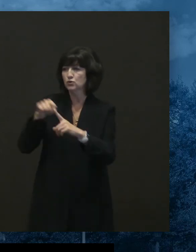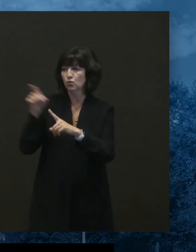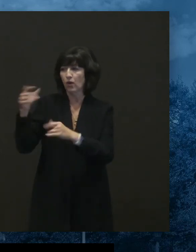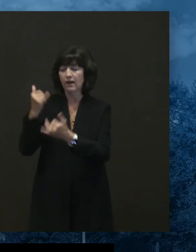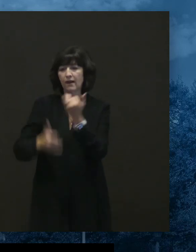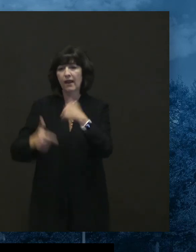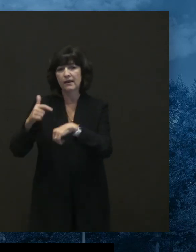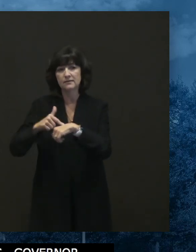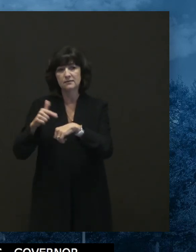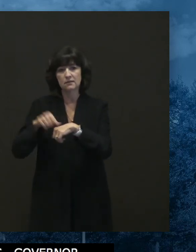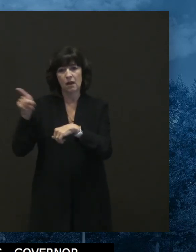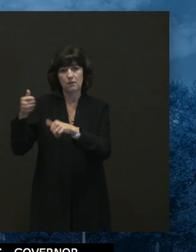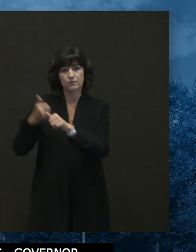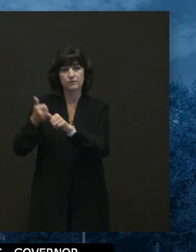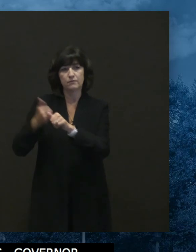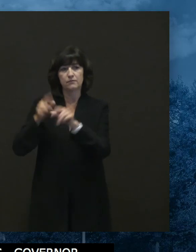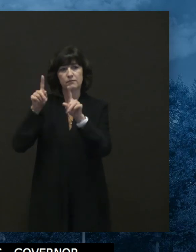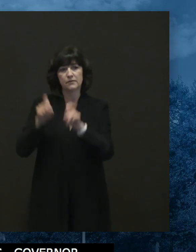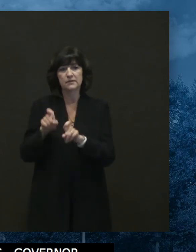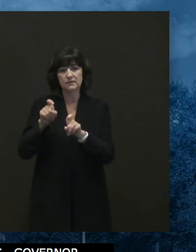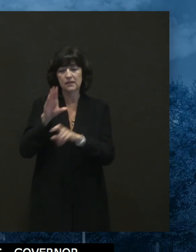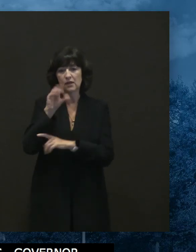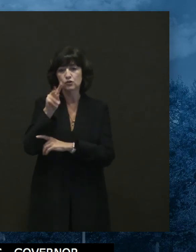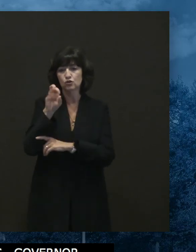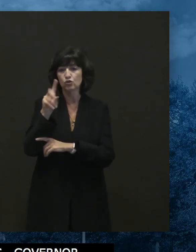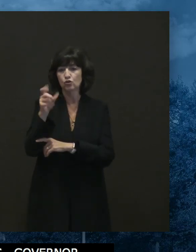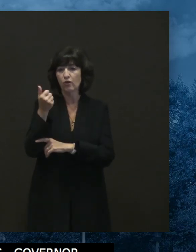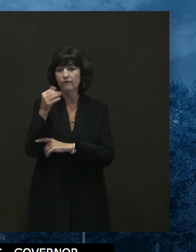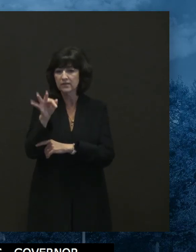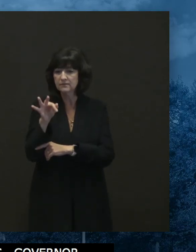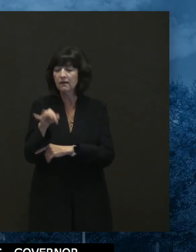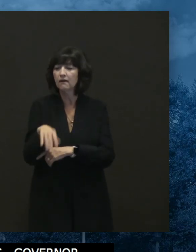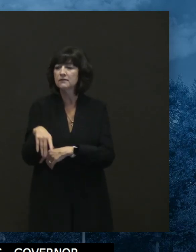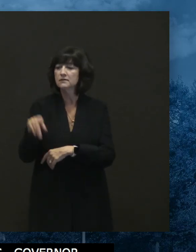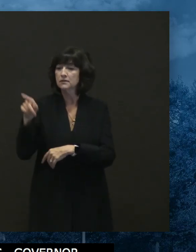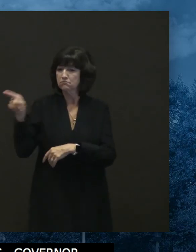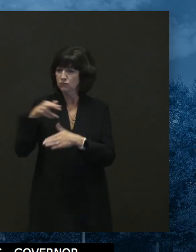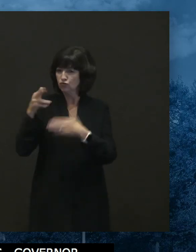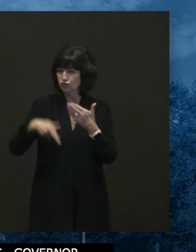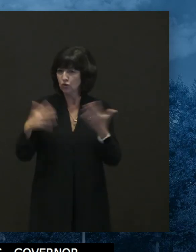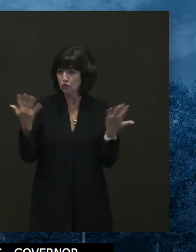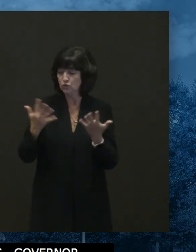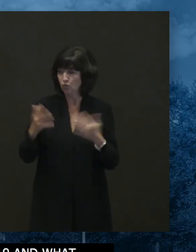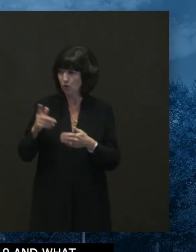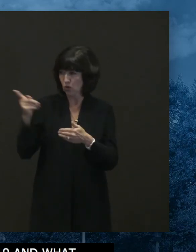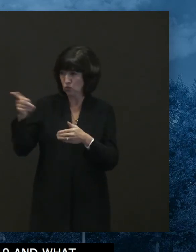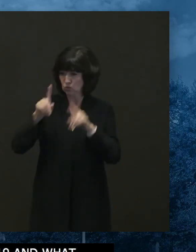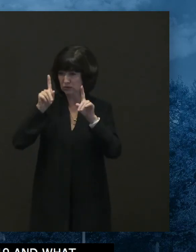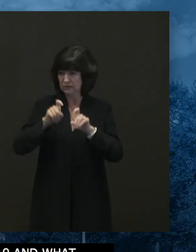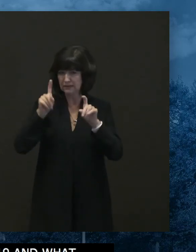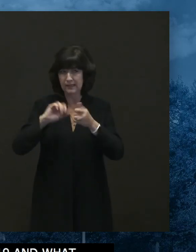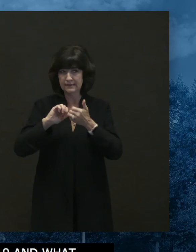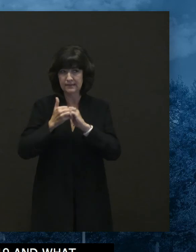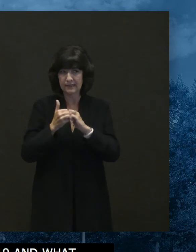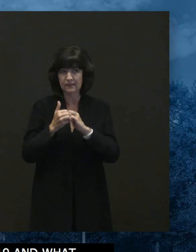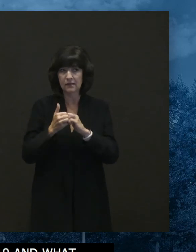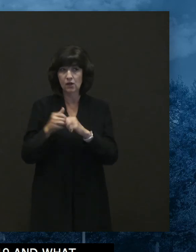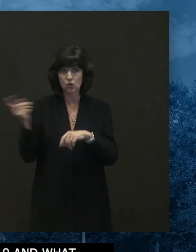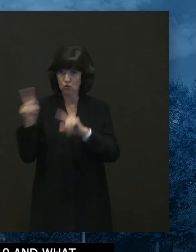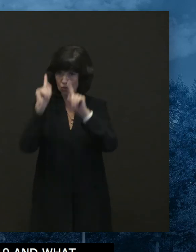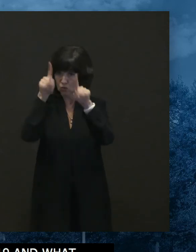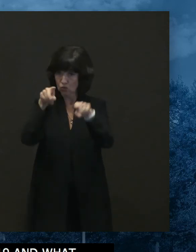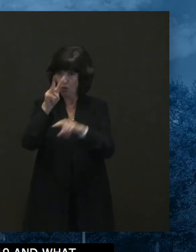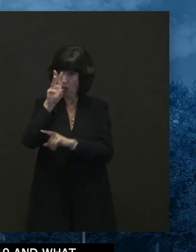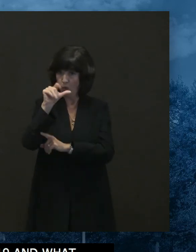were the results? How often do you get tested and how do you get tested? Is it through a private service or are you going to Walgreens or public events